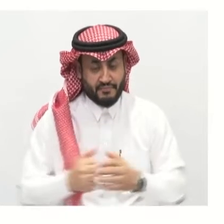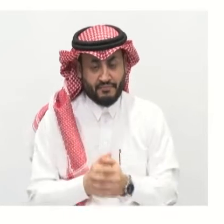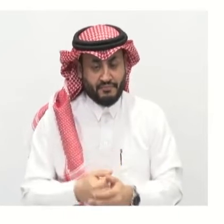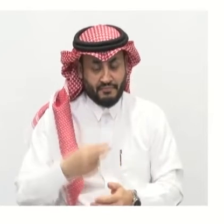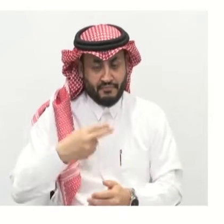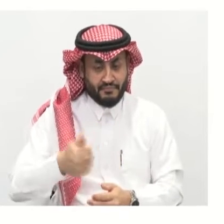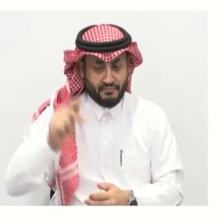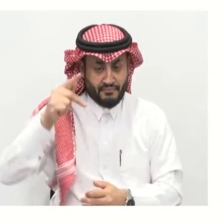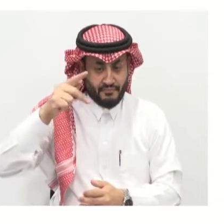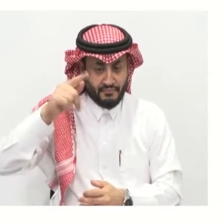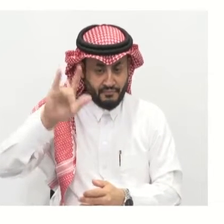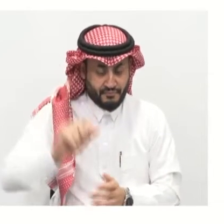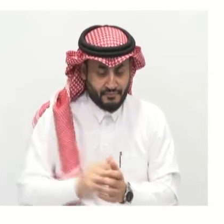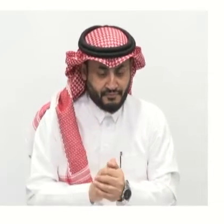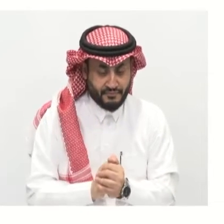Right?